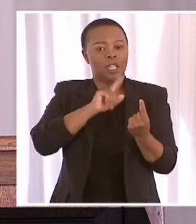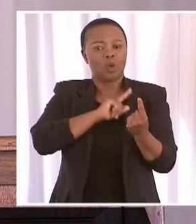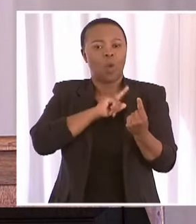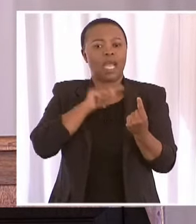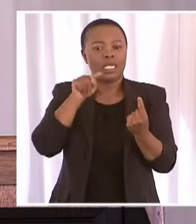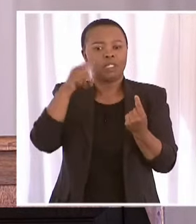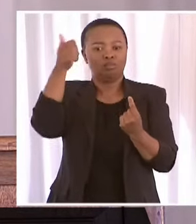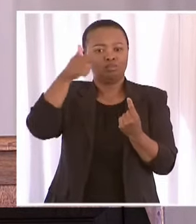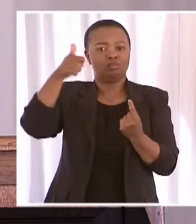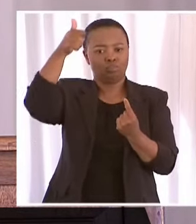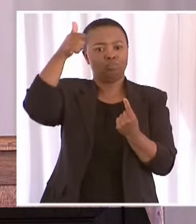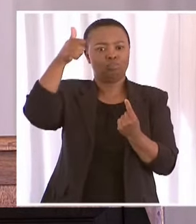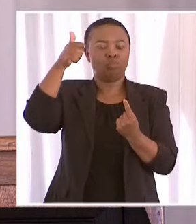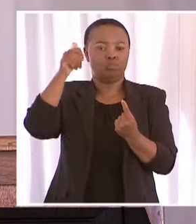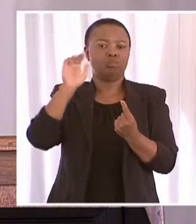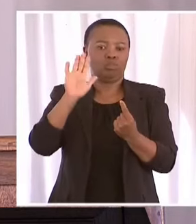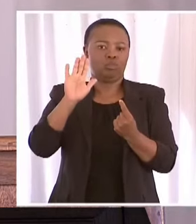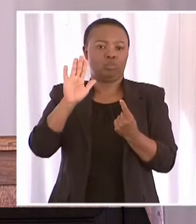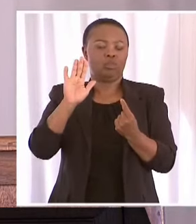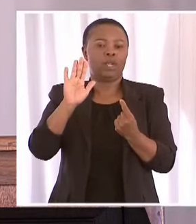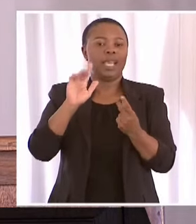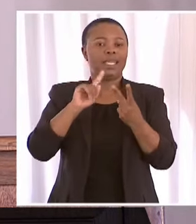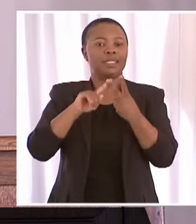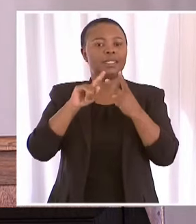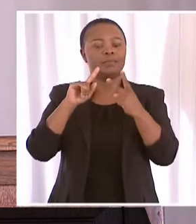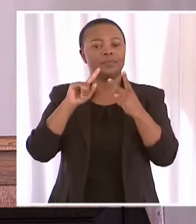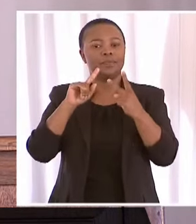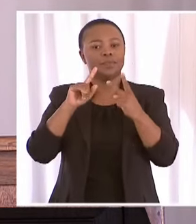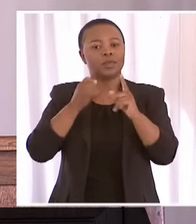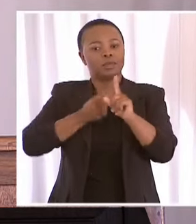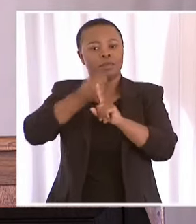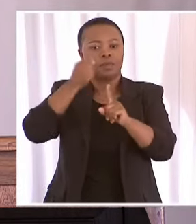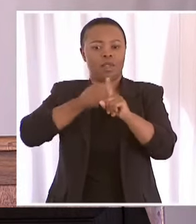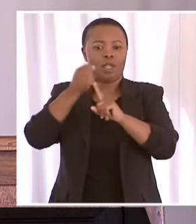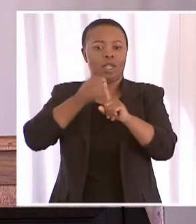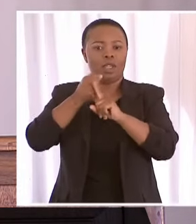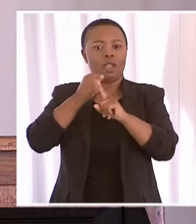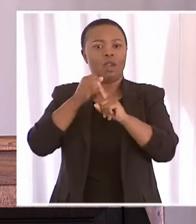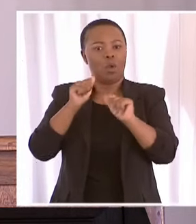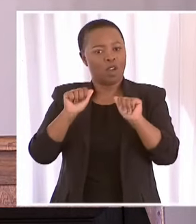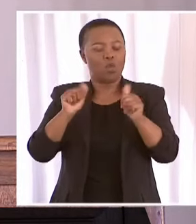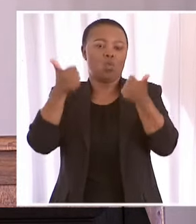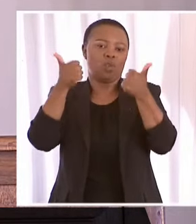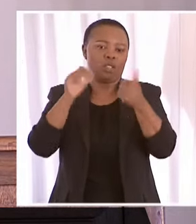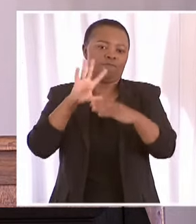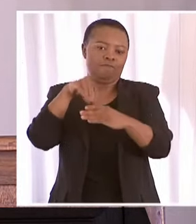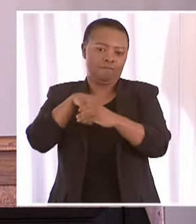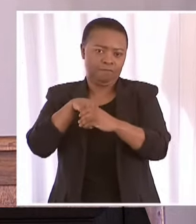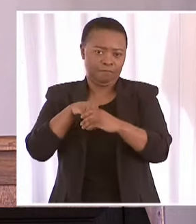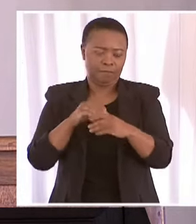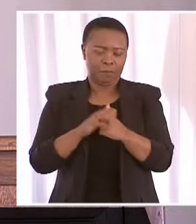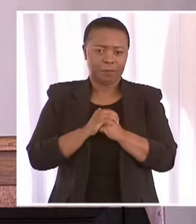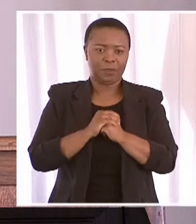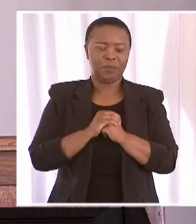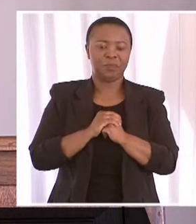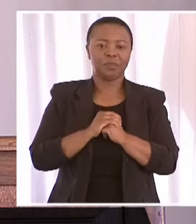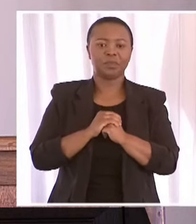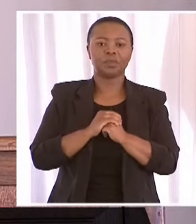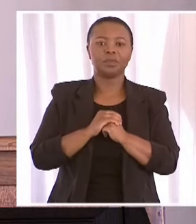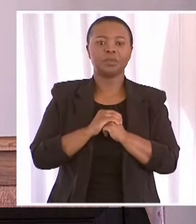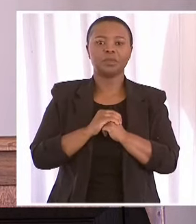Marxist and a good communist, as Ronnie Cassels will attest.